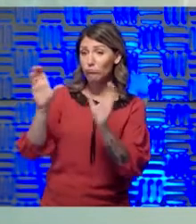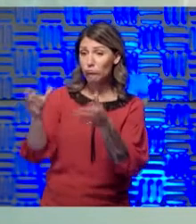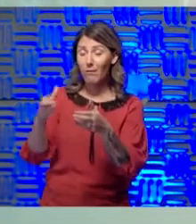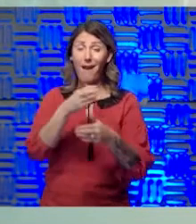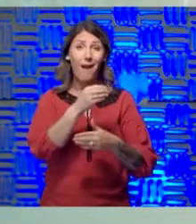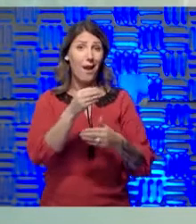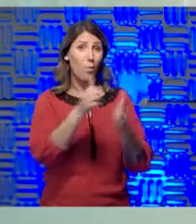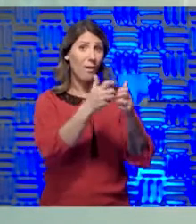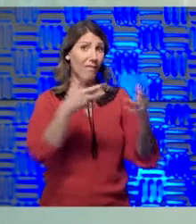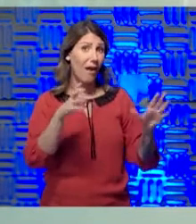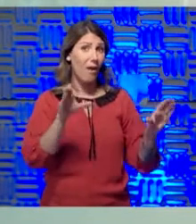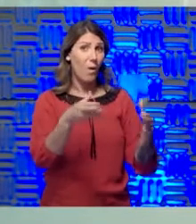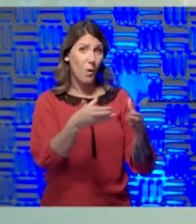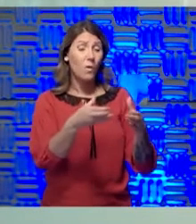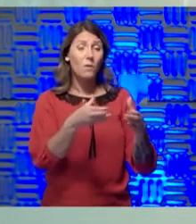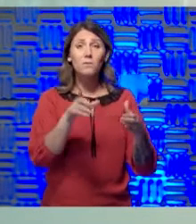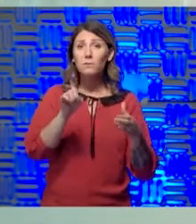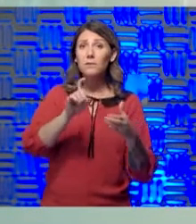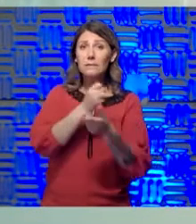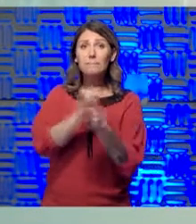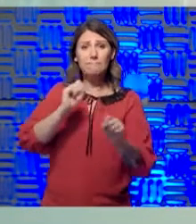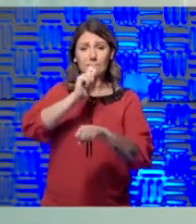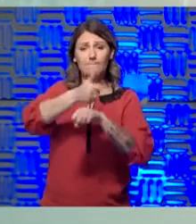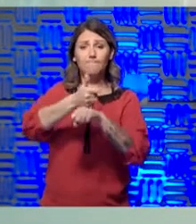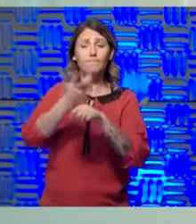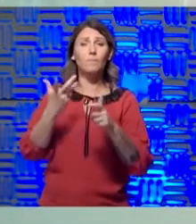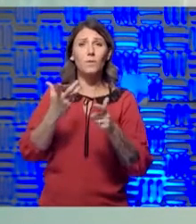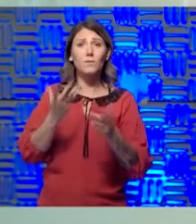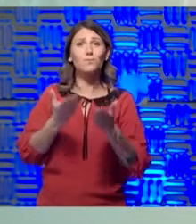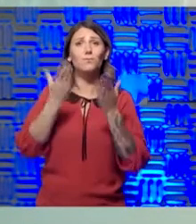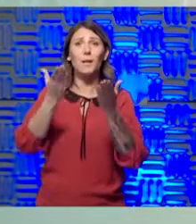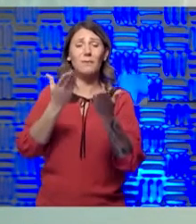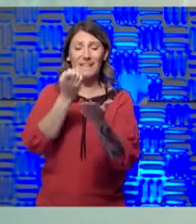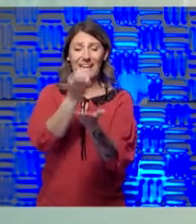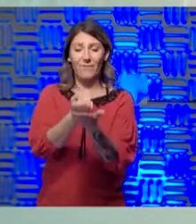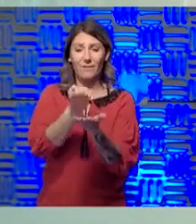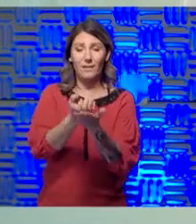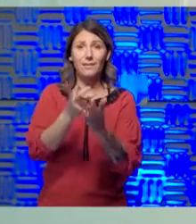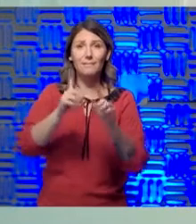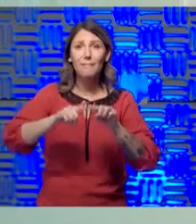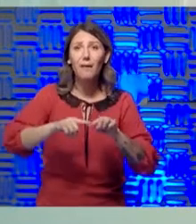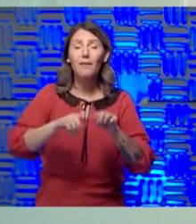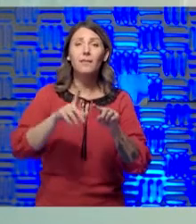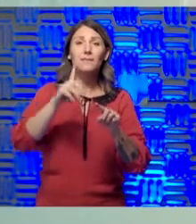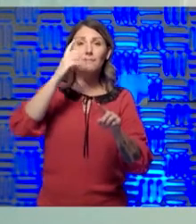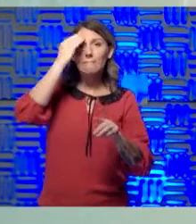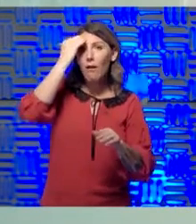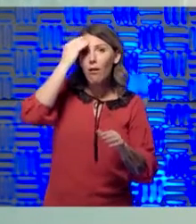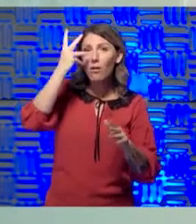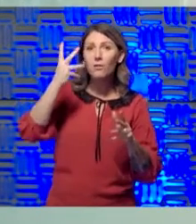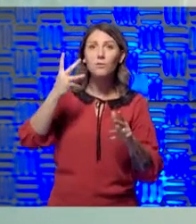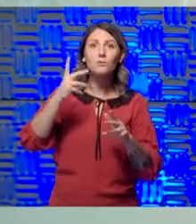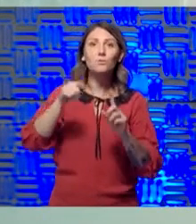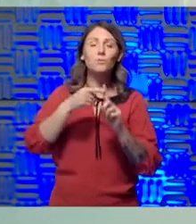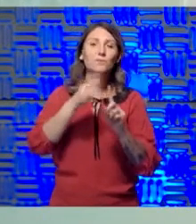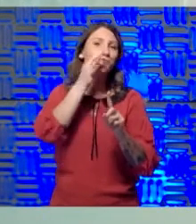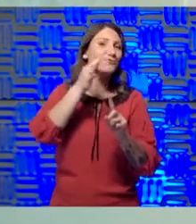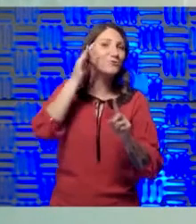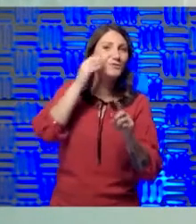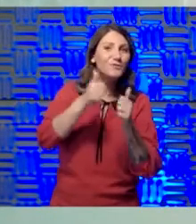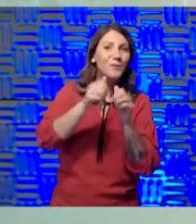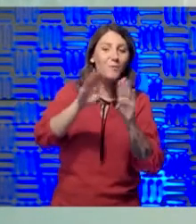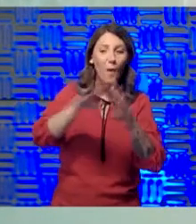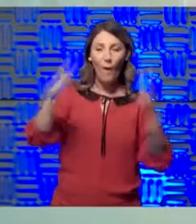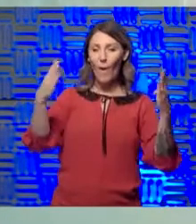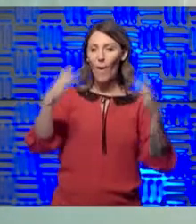safeguard as much as is recommended using evidence-based knowledge. And when Chiefs games reopen,